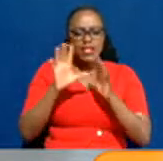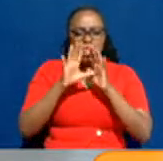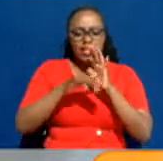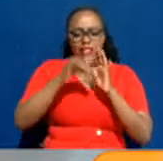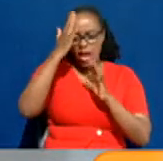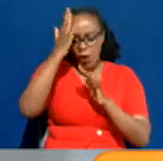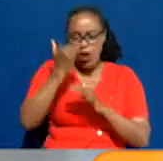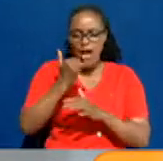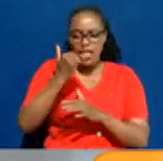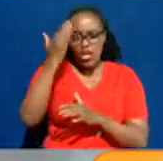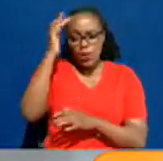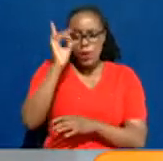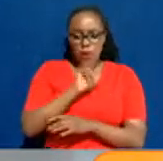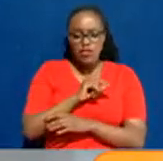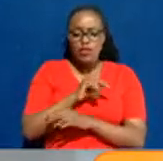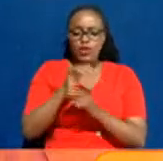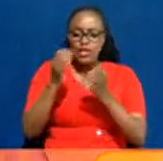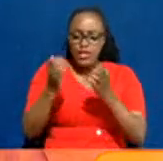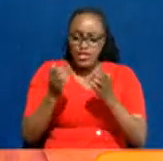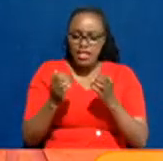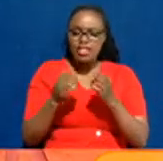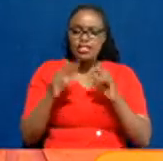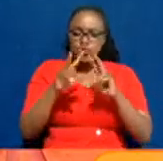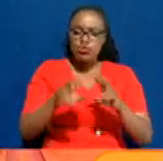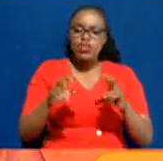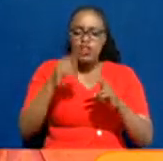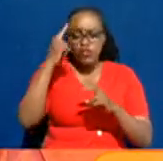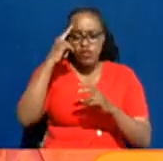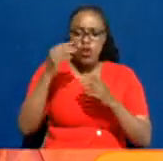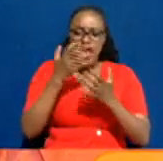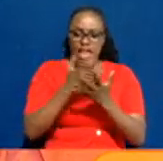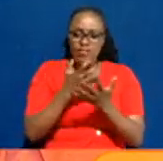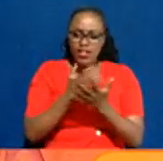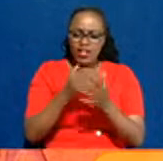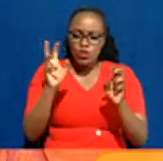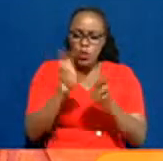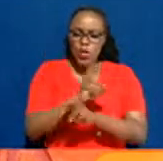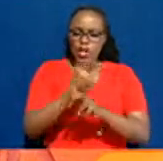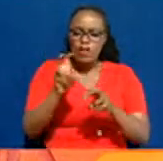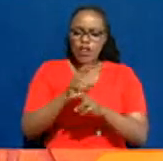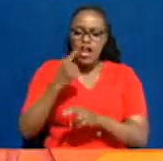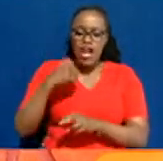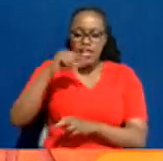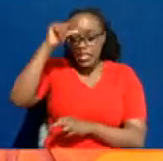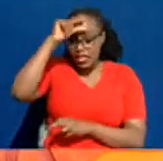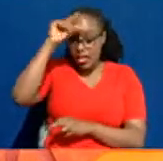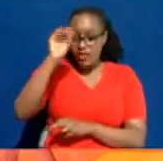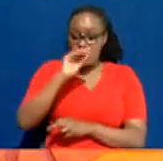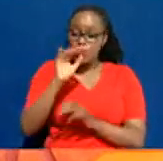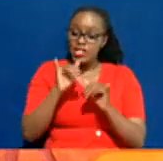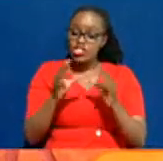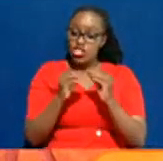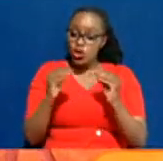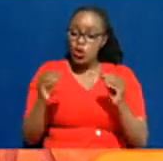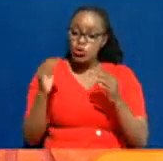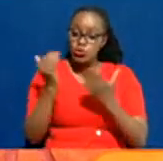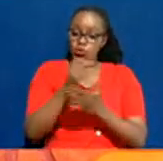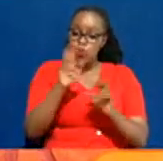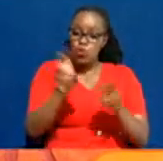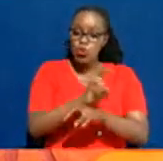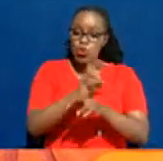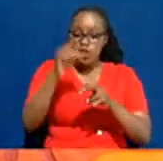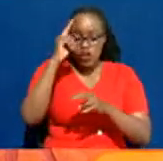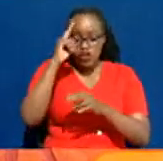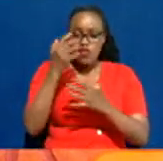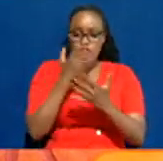why, Jeff? Because it takes time to gather evidence, my brother. We are not in government. It takes time to gather evidence. You know, it has